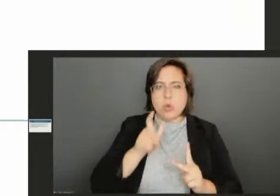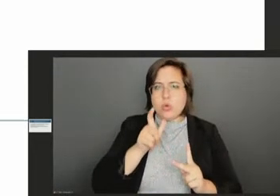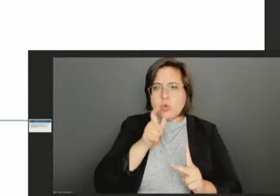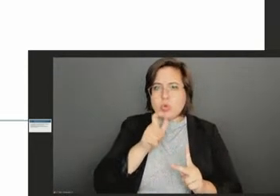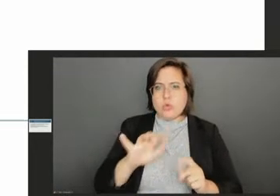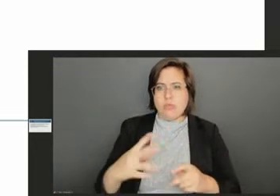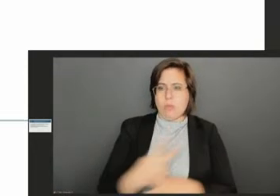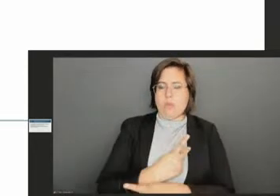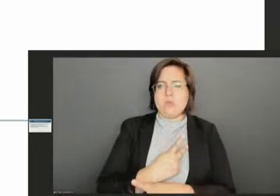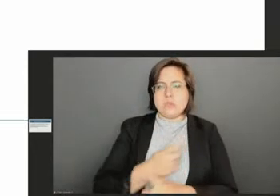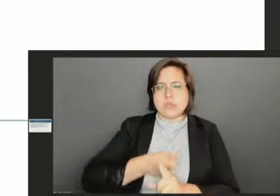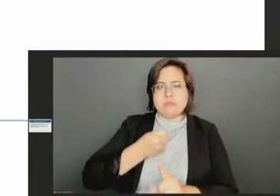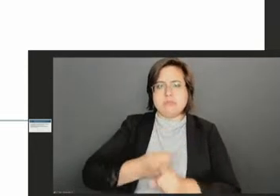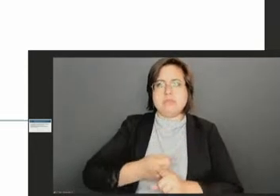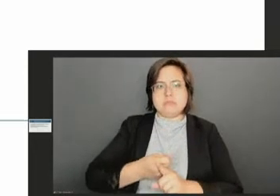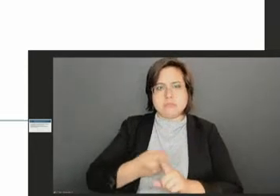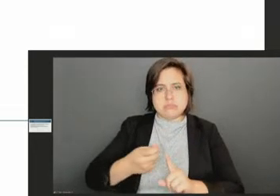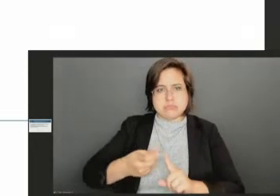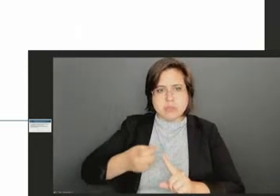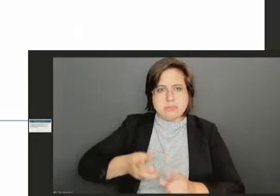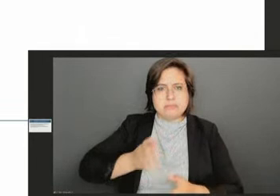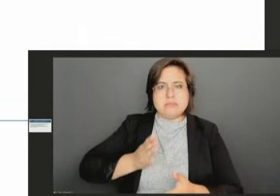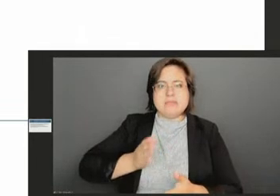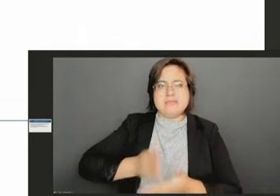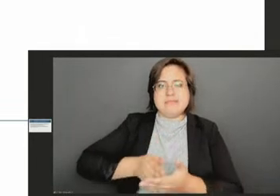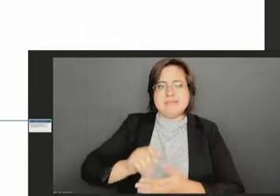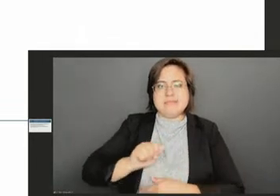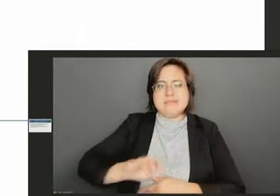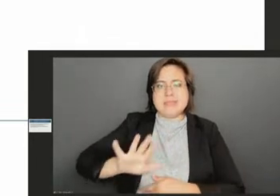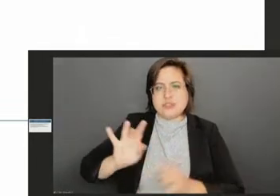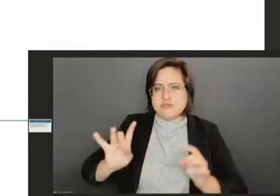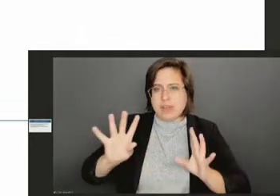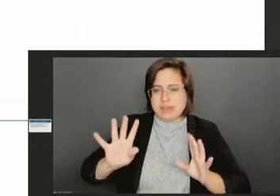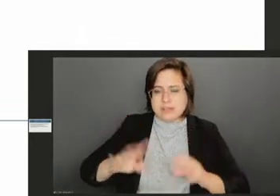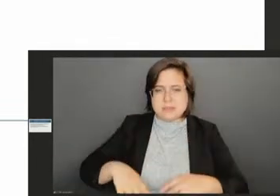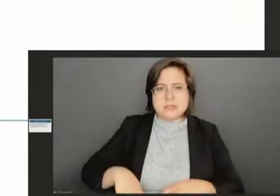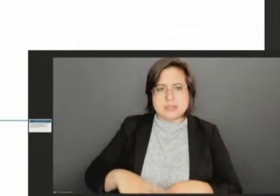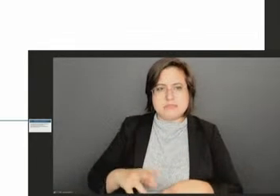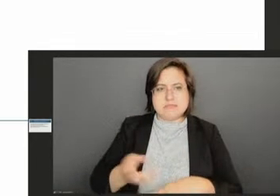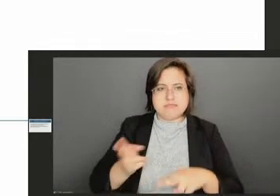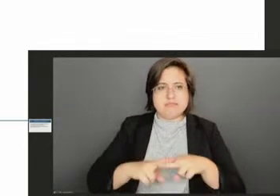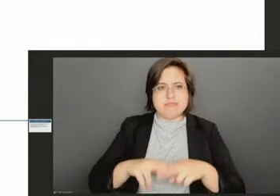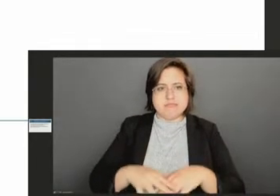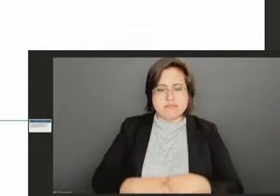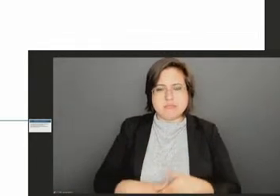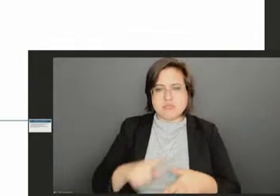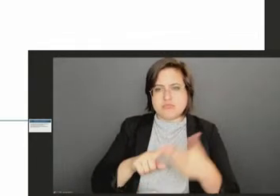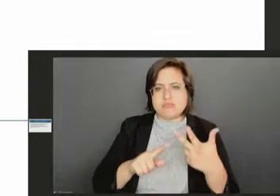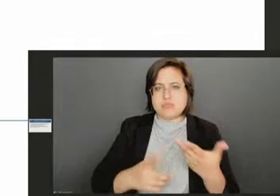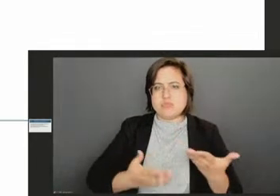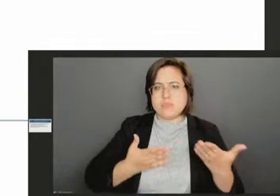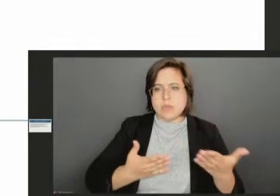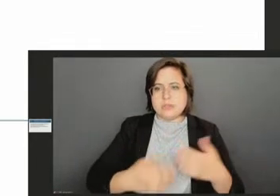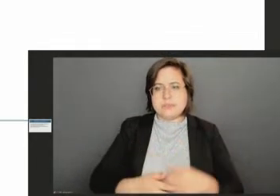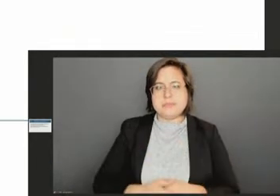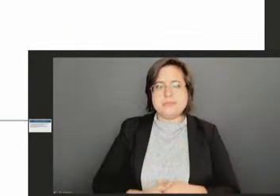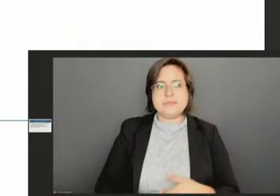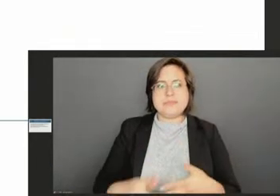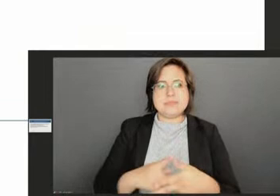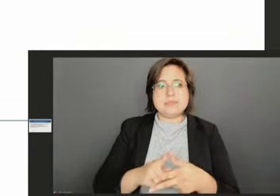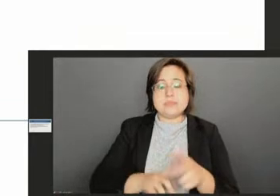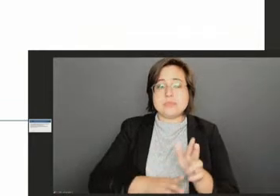of anti-Asian violence and hate. So 3 recommendations here: develop and disseminate new